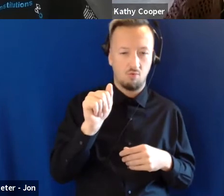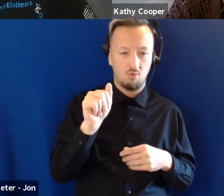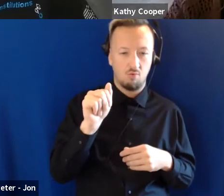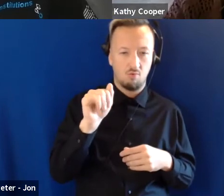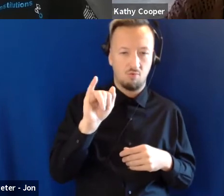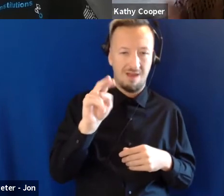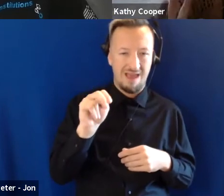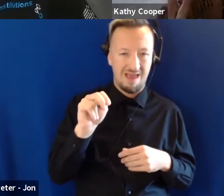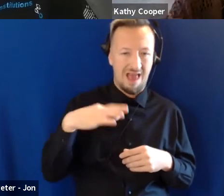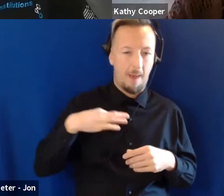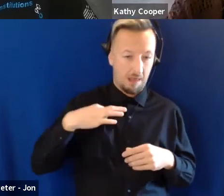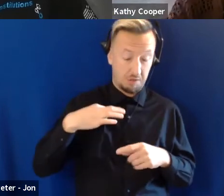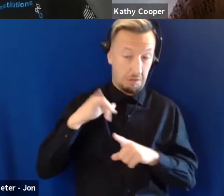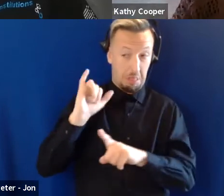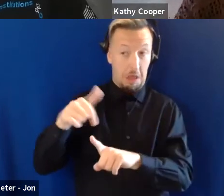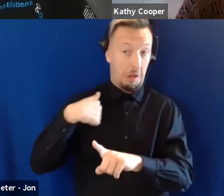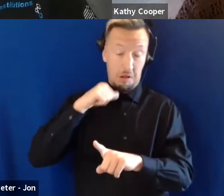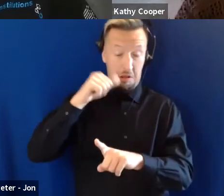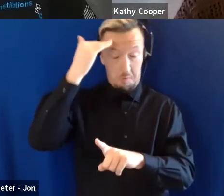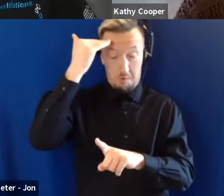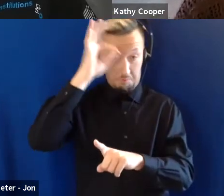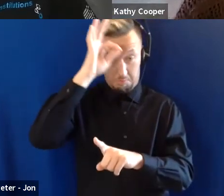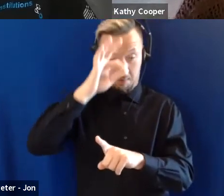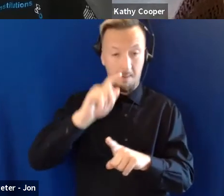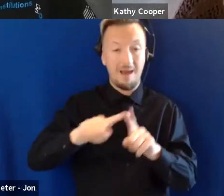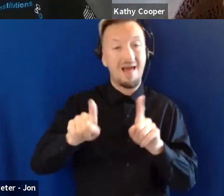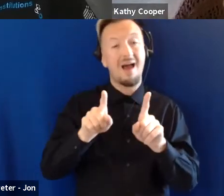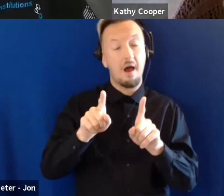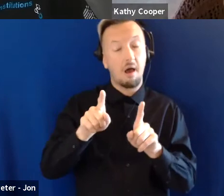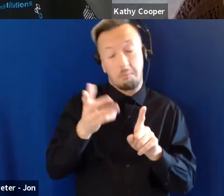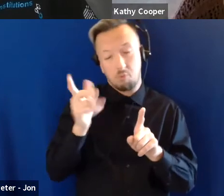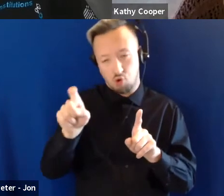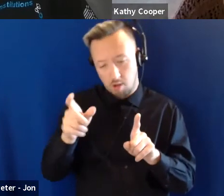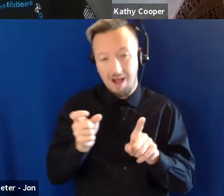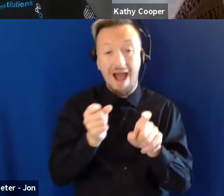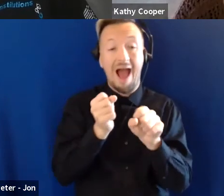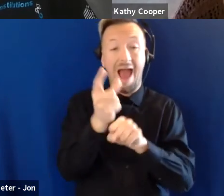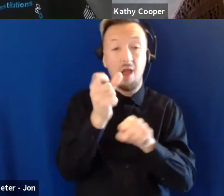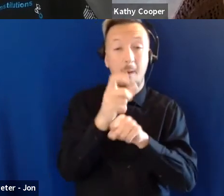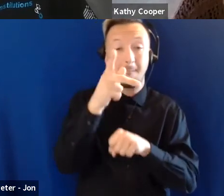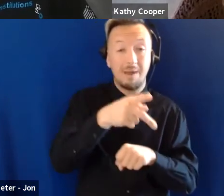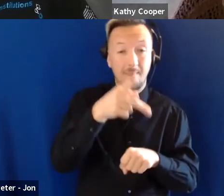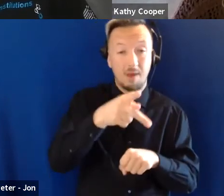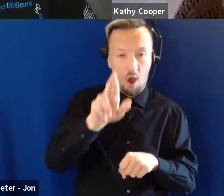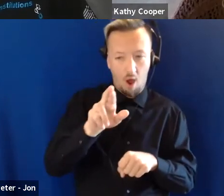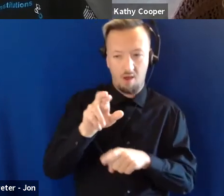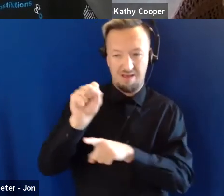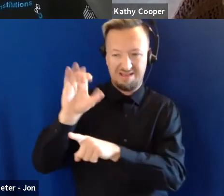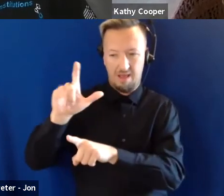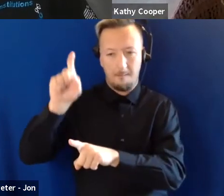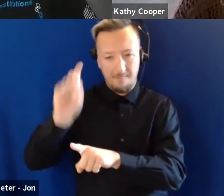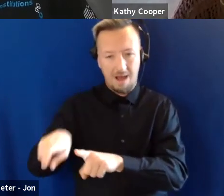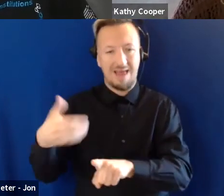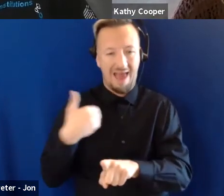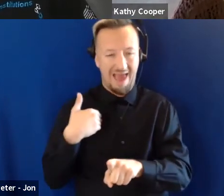me. But anyway, in the annual PPR, it's important for the SILC to have that so that we